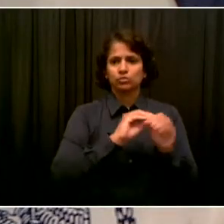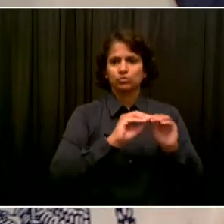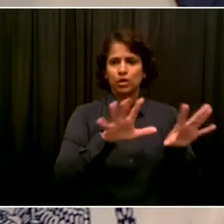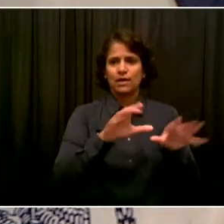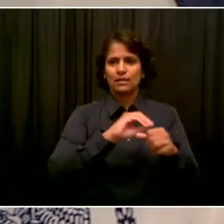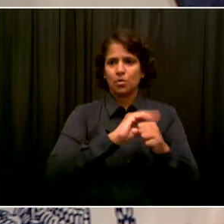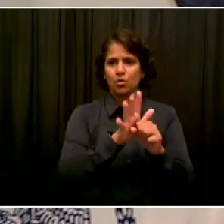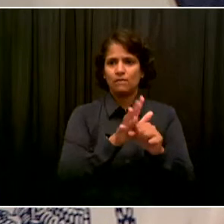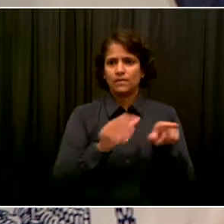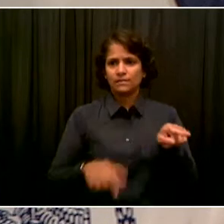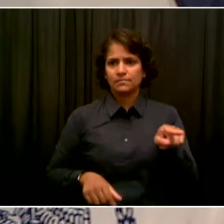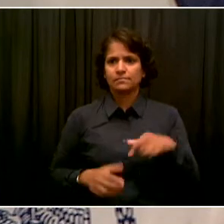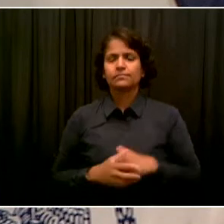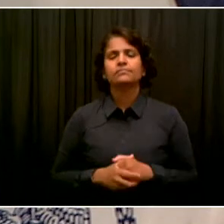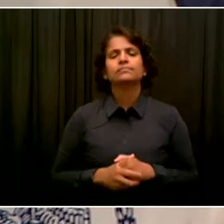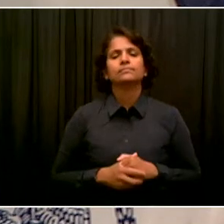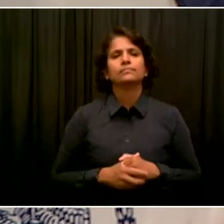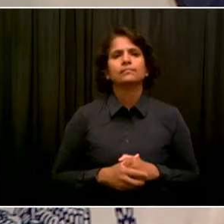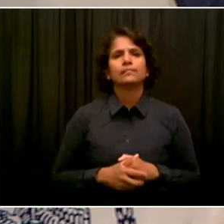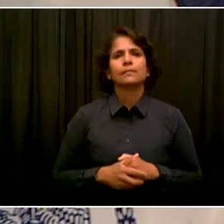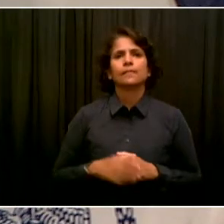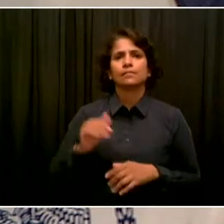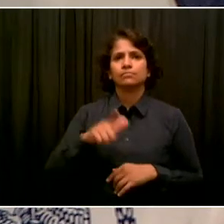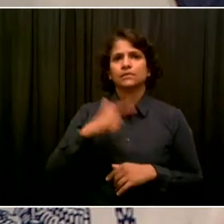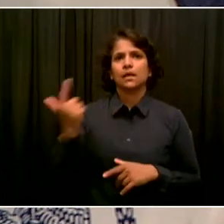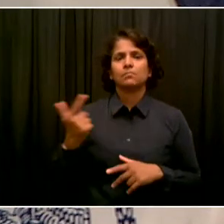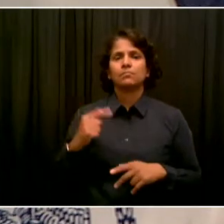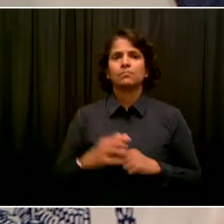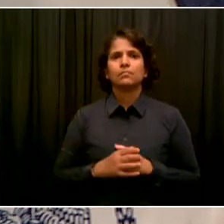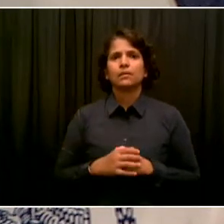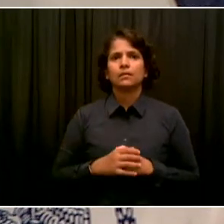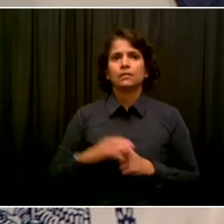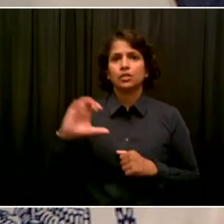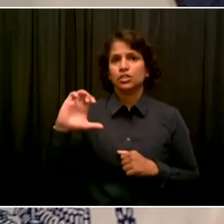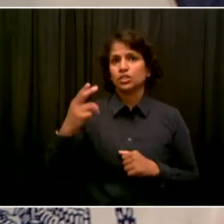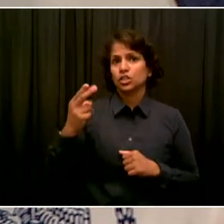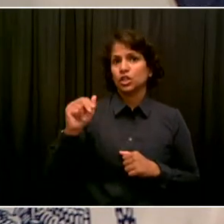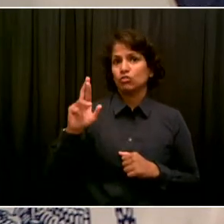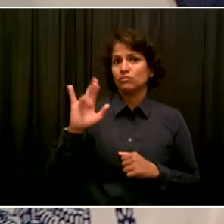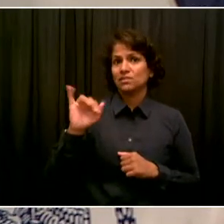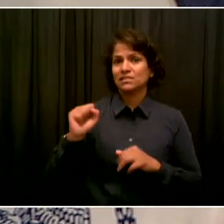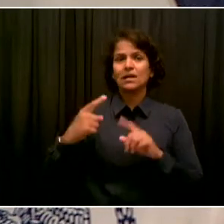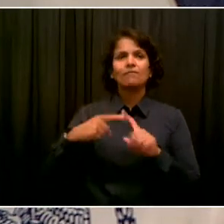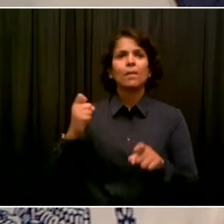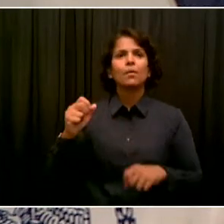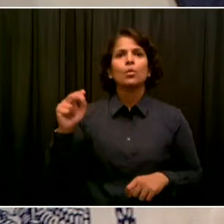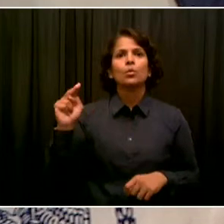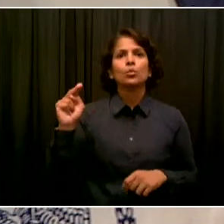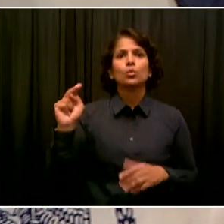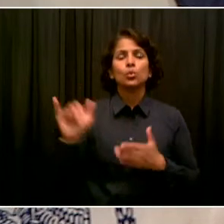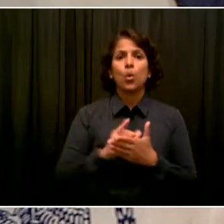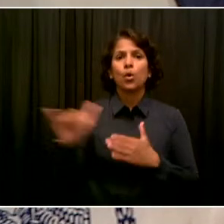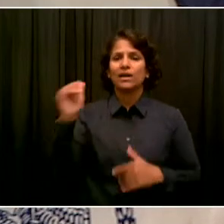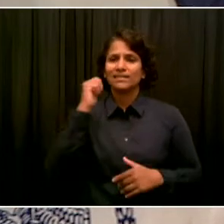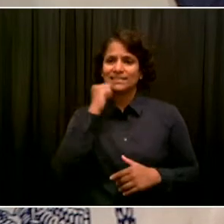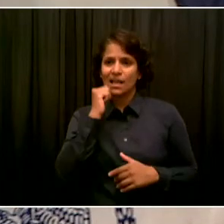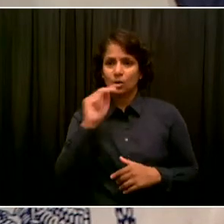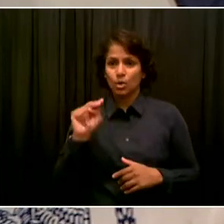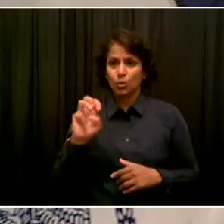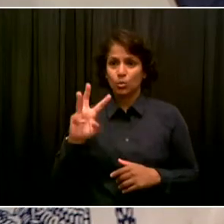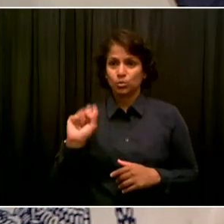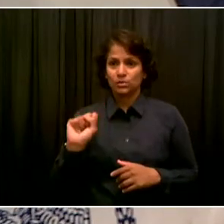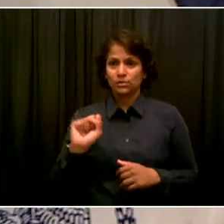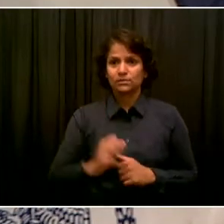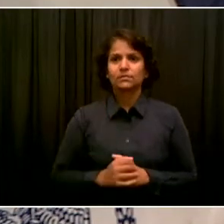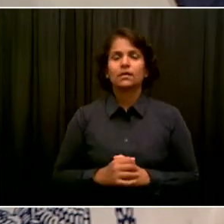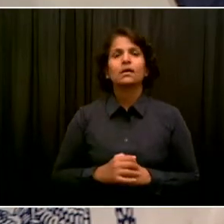Our next question goes to Chris from the New York Daily News. Hi, Mayor. How you doing